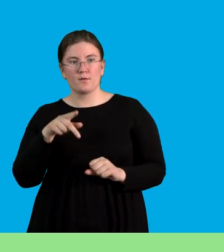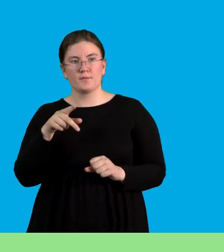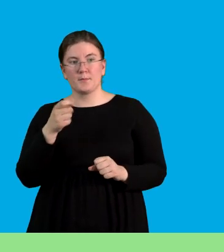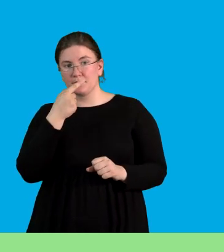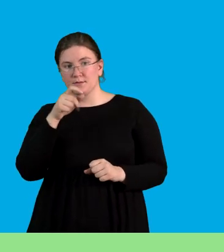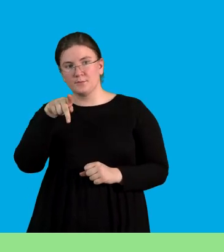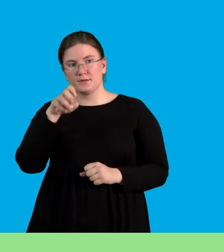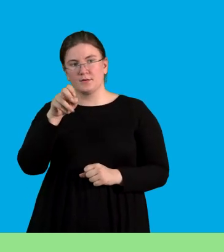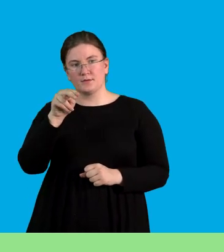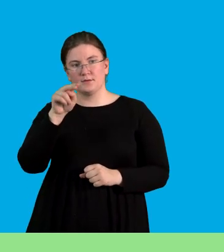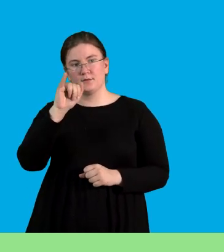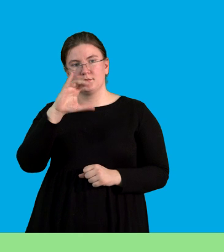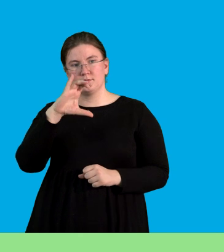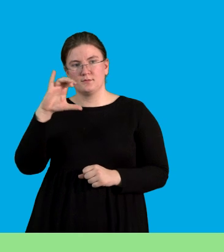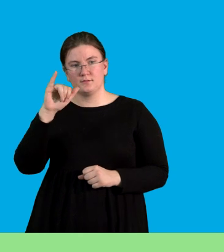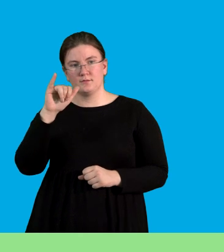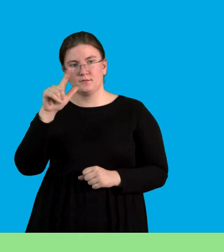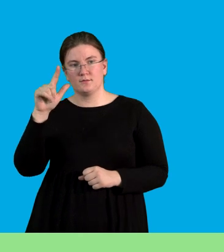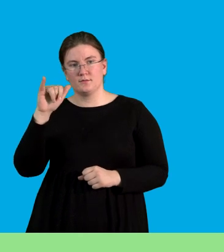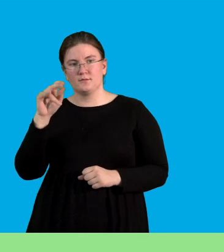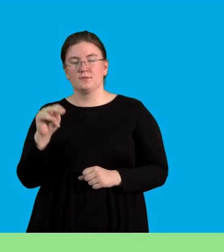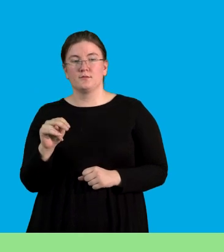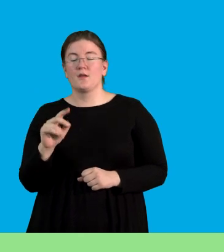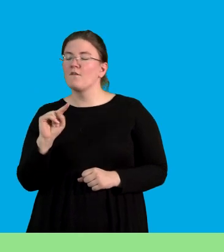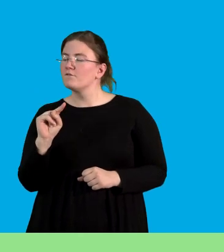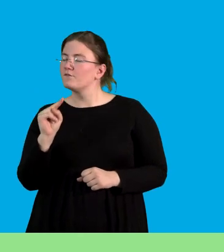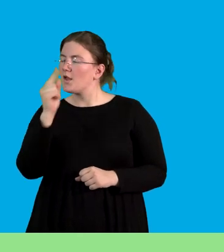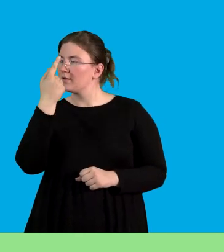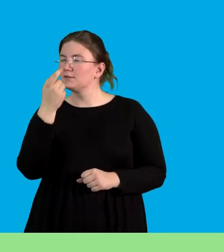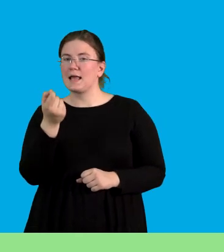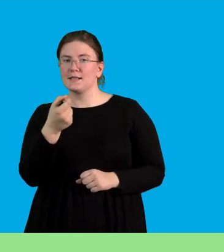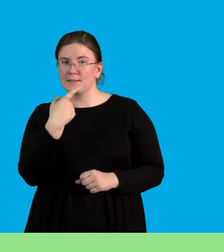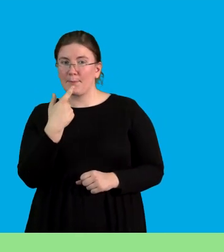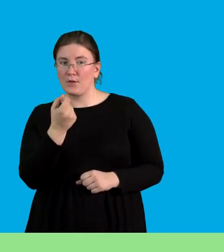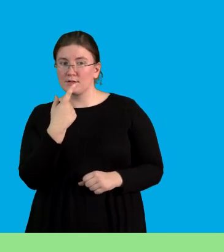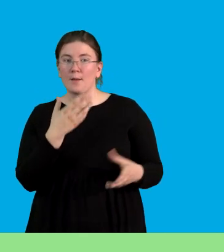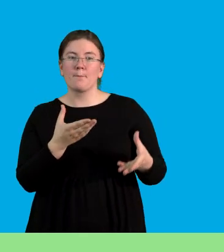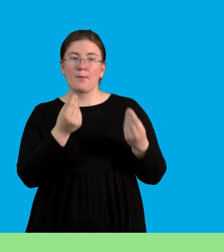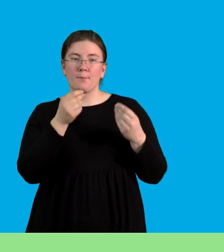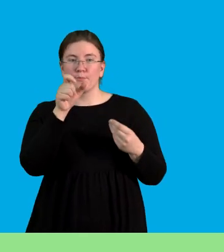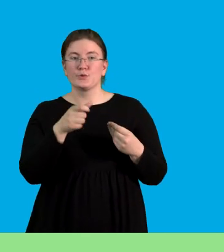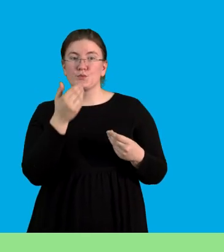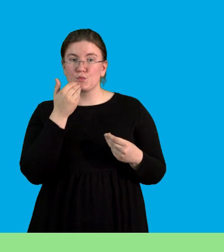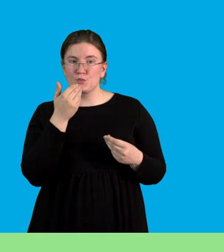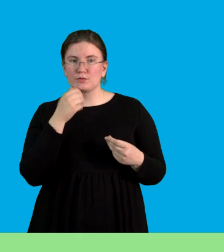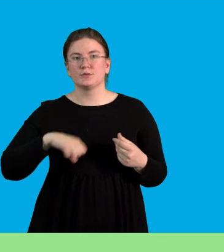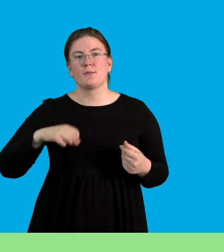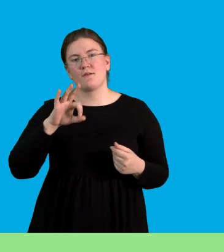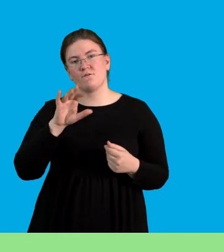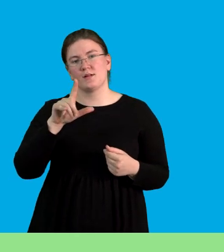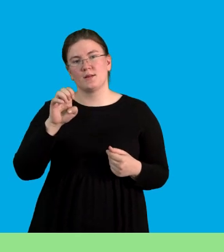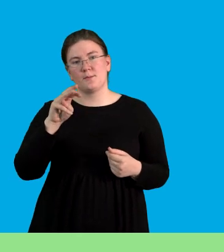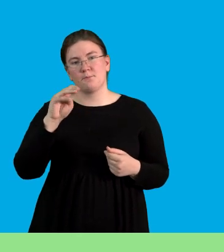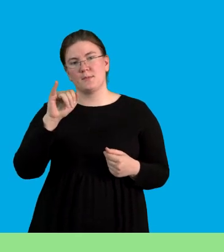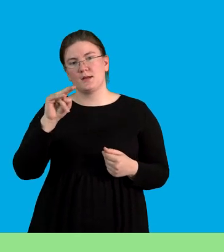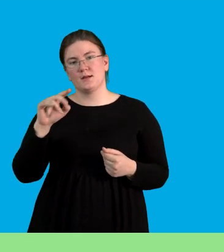fungi is basically used to make penicillin. And this is the first antibiotic that was discovered by Alexander